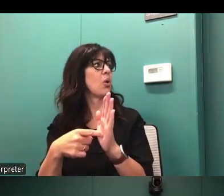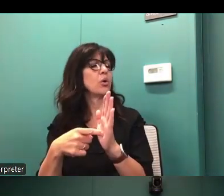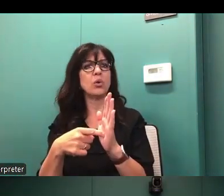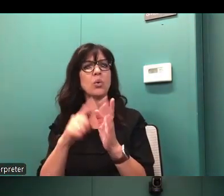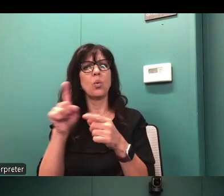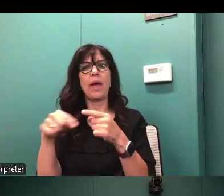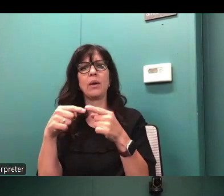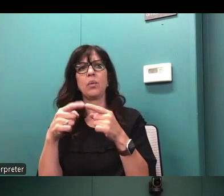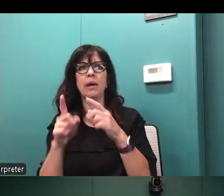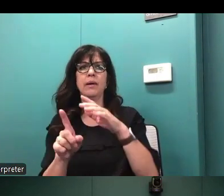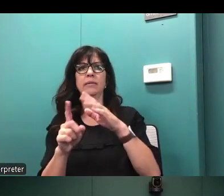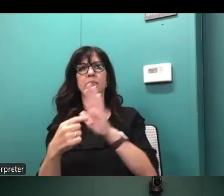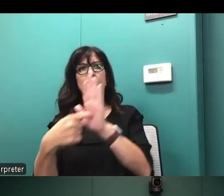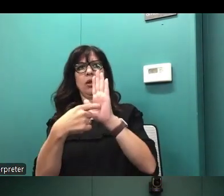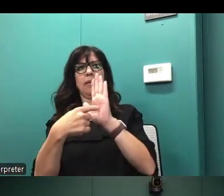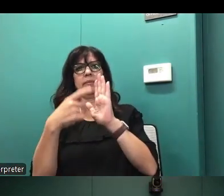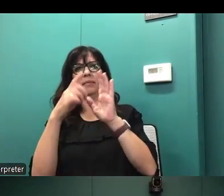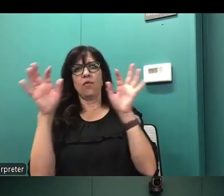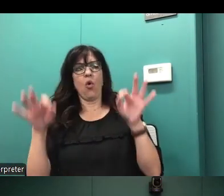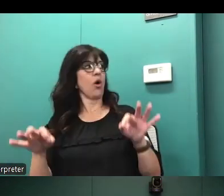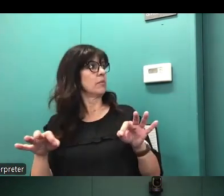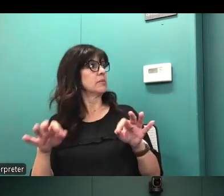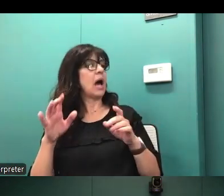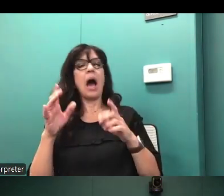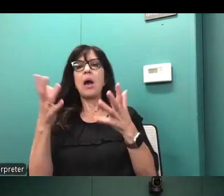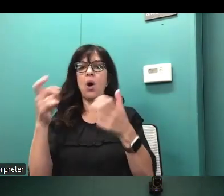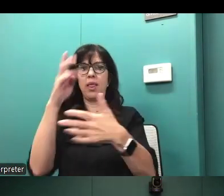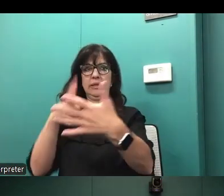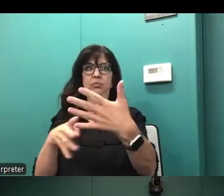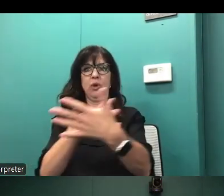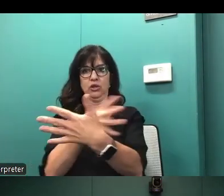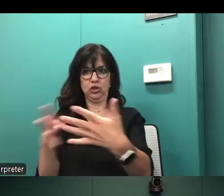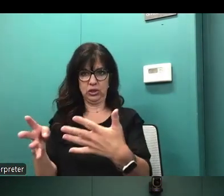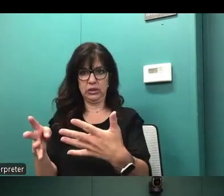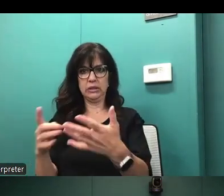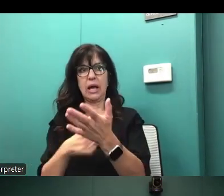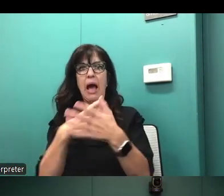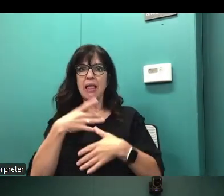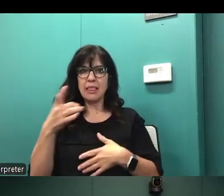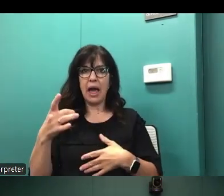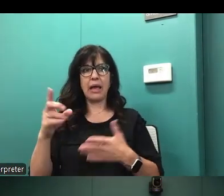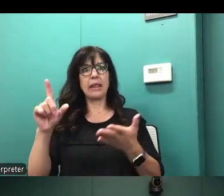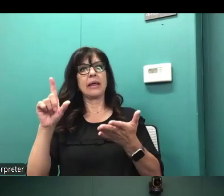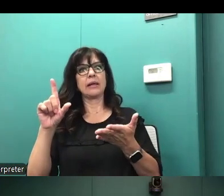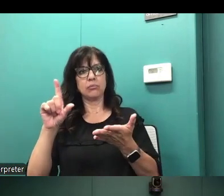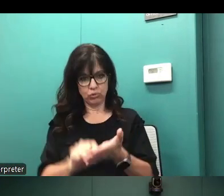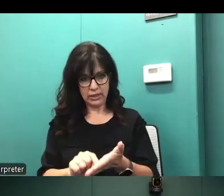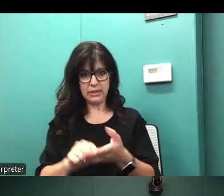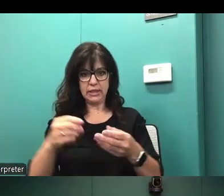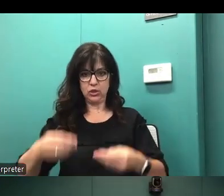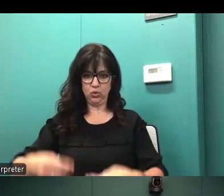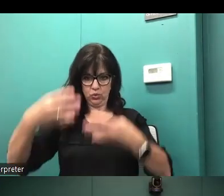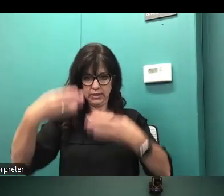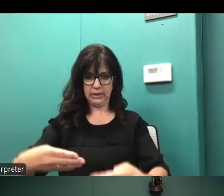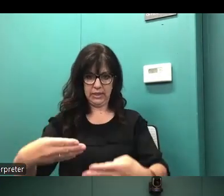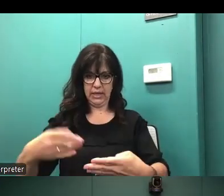forms. Yeah. But anyway, so I had it put it into the spreadsheet because sometimes I like things printed out and in